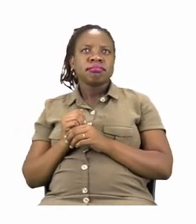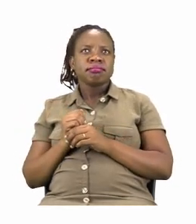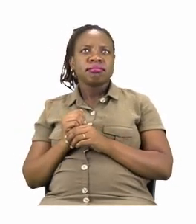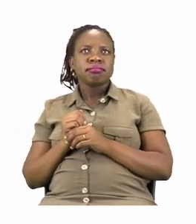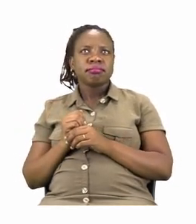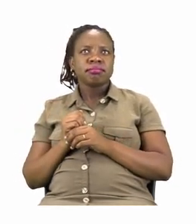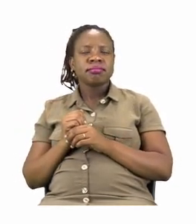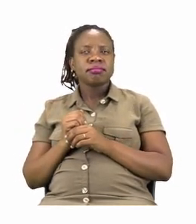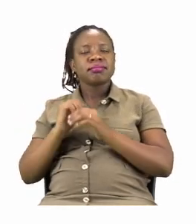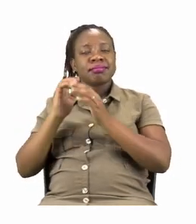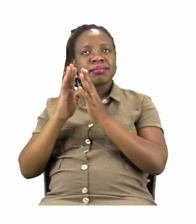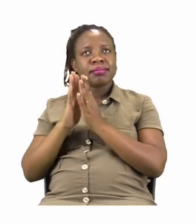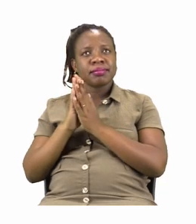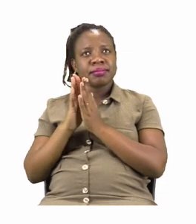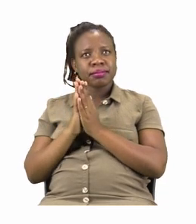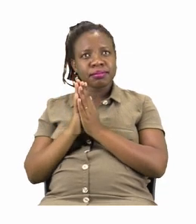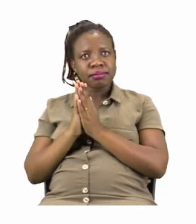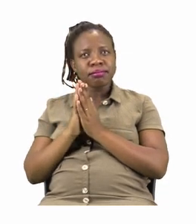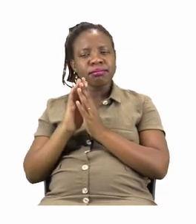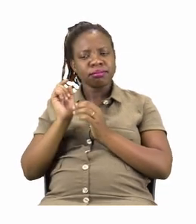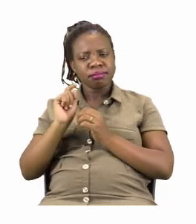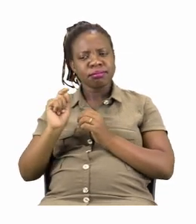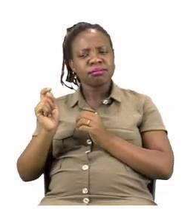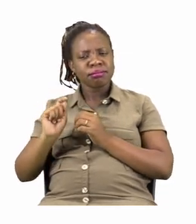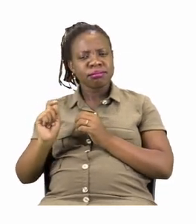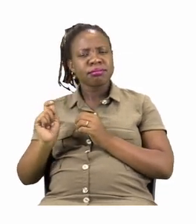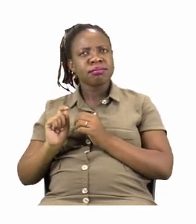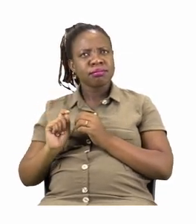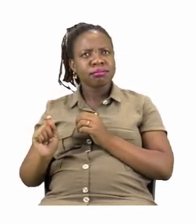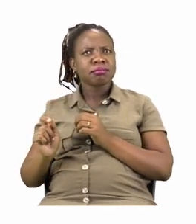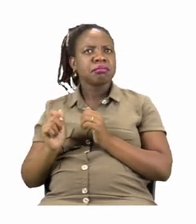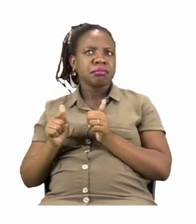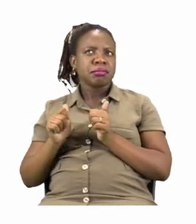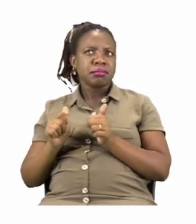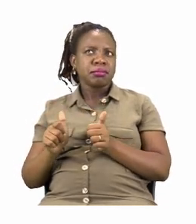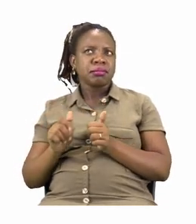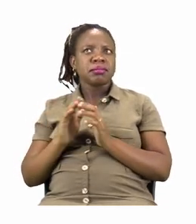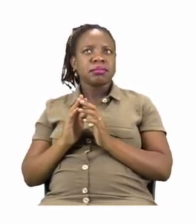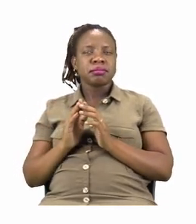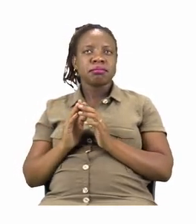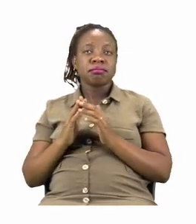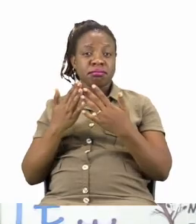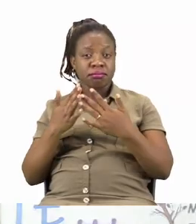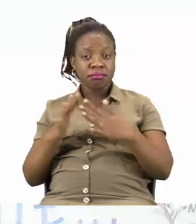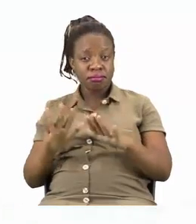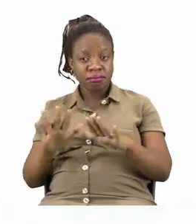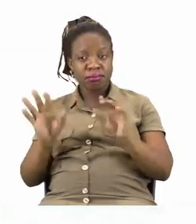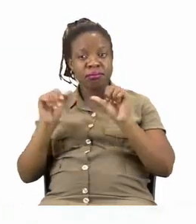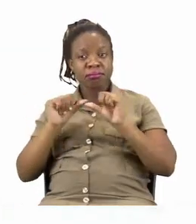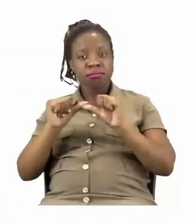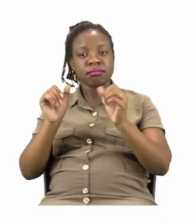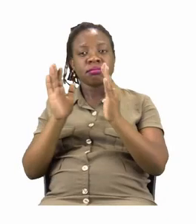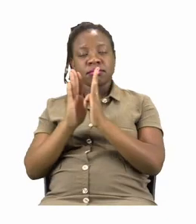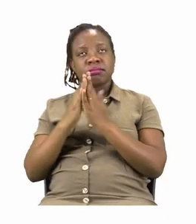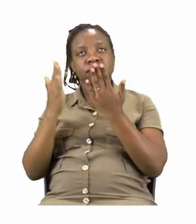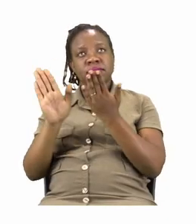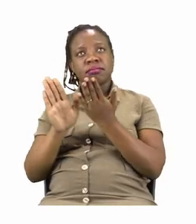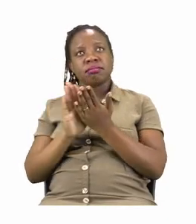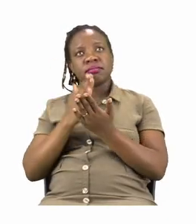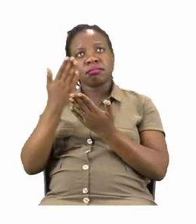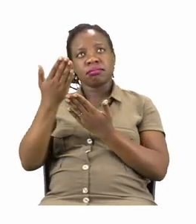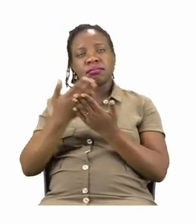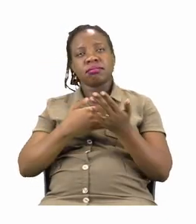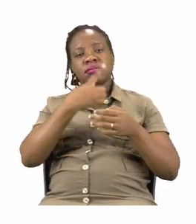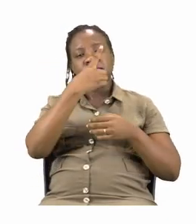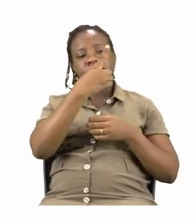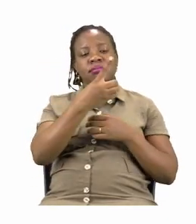your sentences, let's quickly turn our booklets to page 16. Now